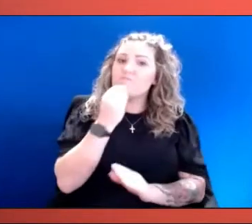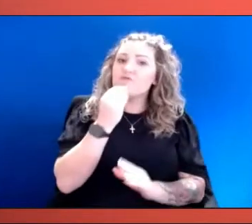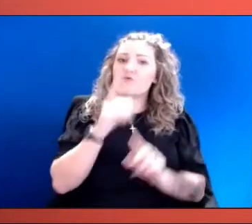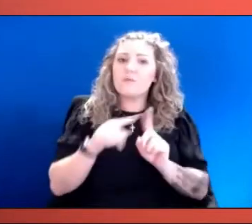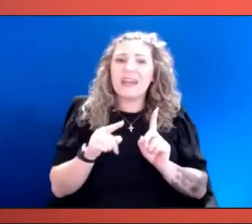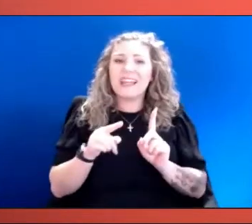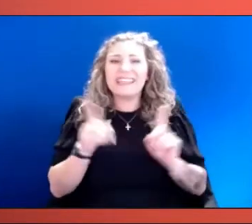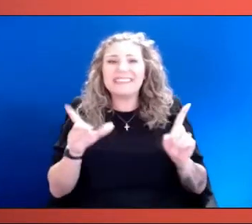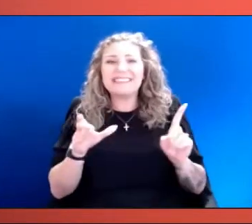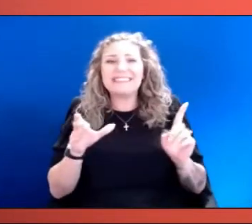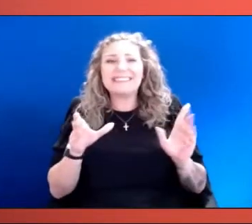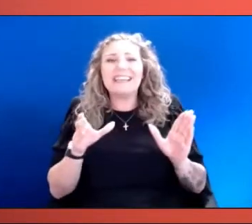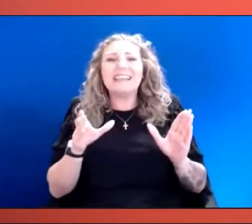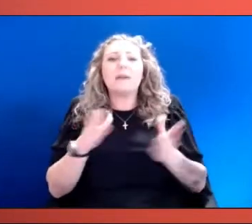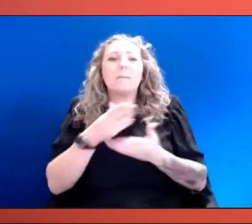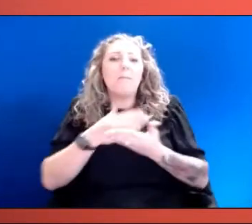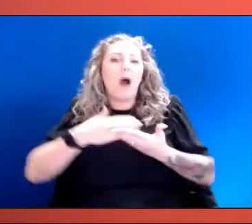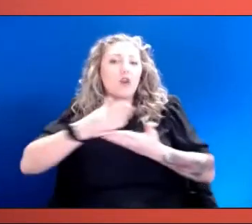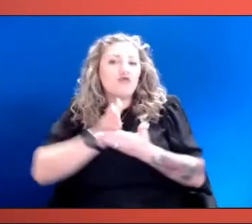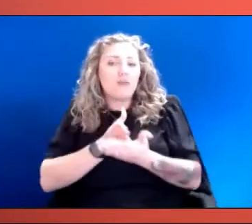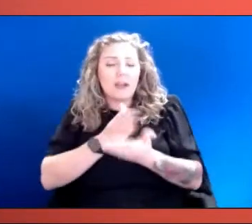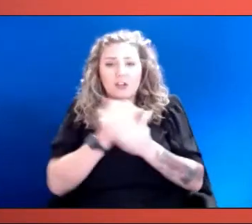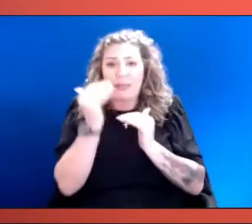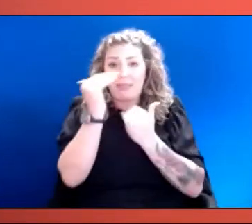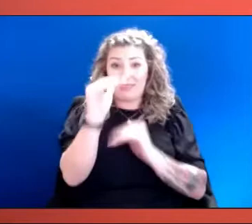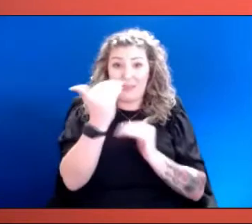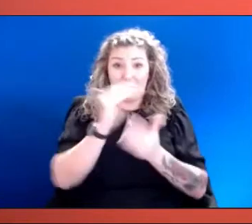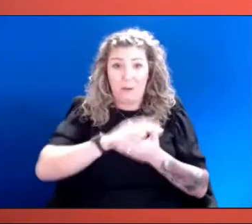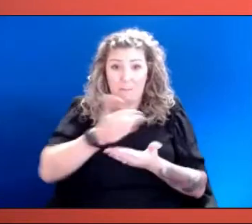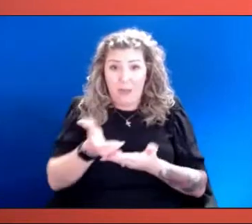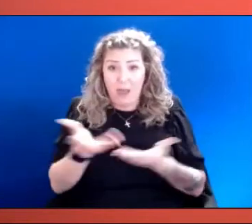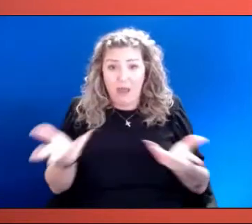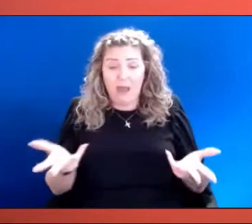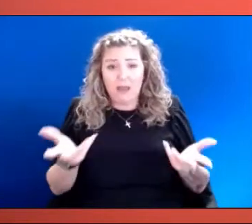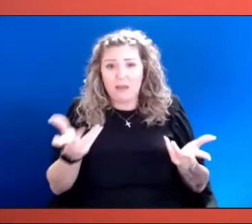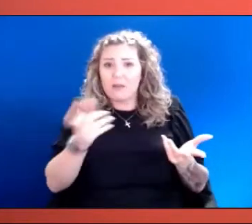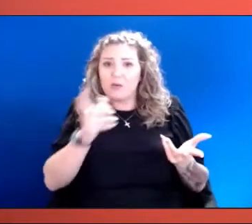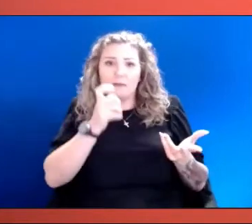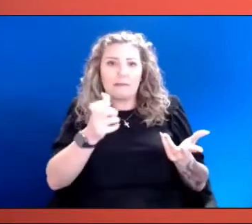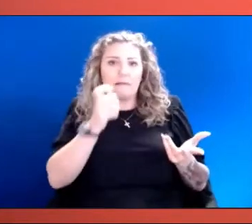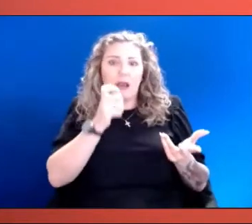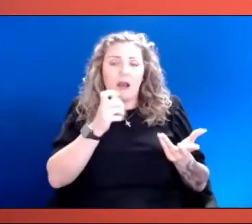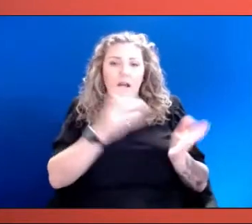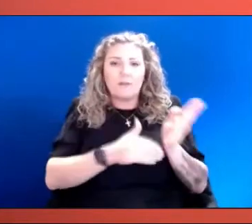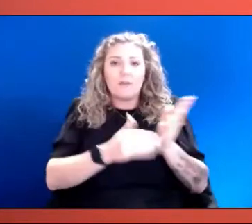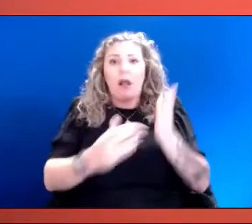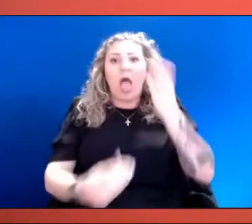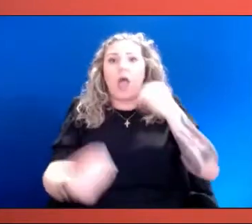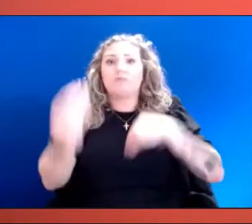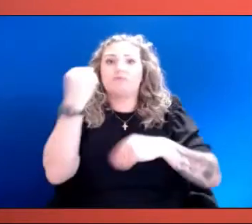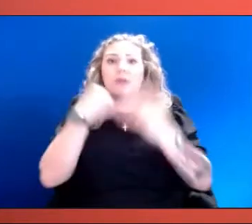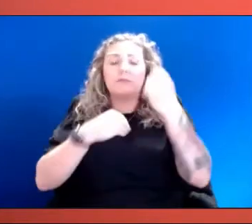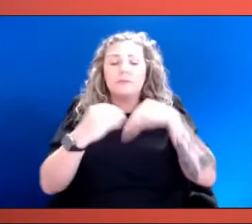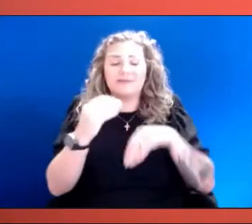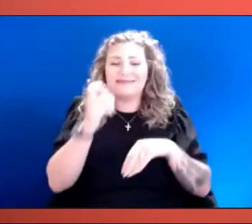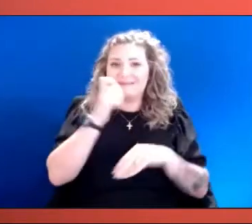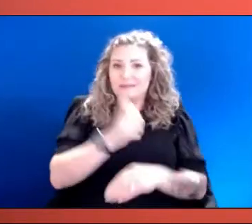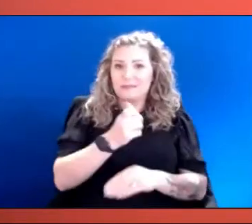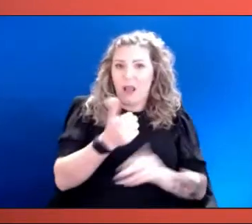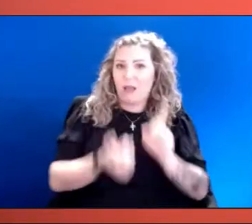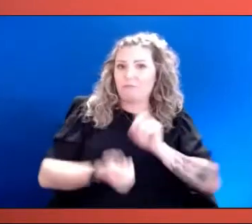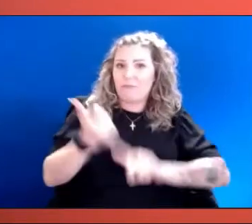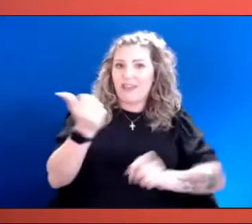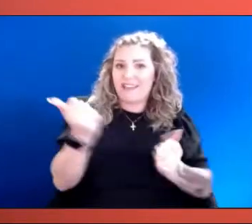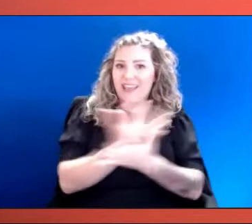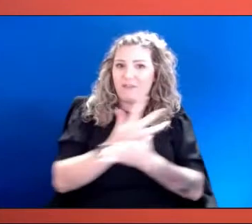moderation and limiting the amount and not having these frequent binges. So I don't think that you need to cut out things completely.